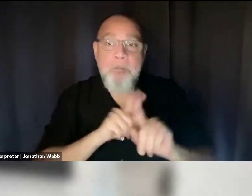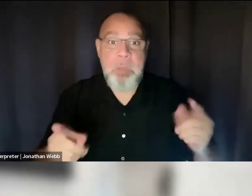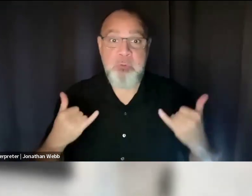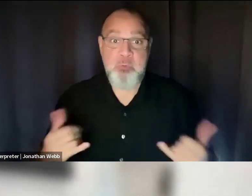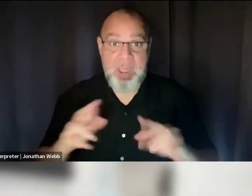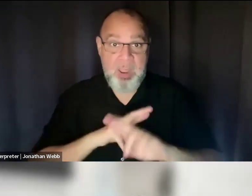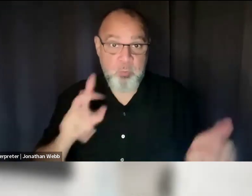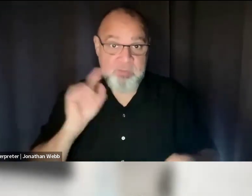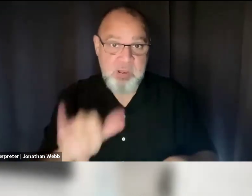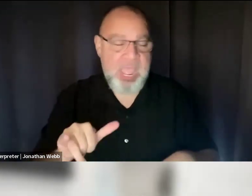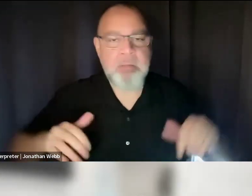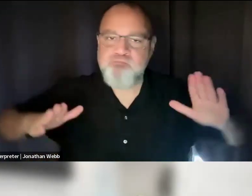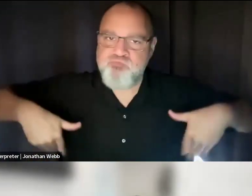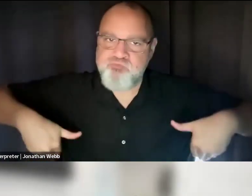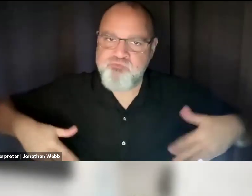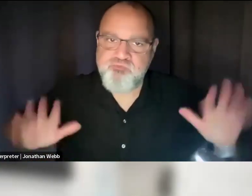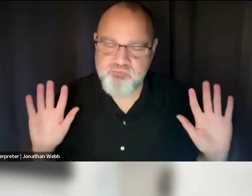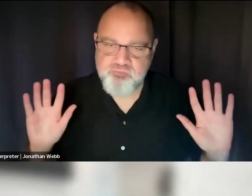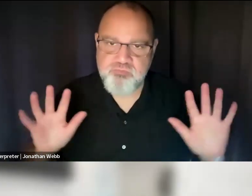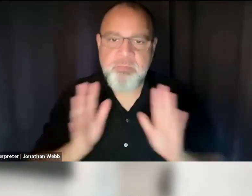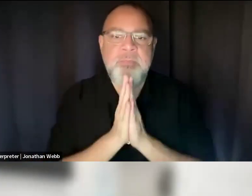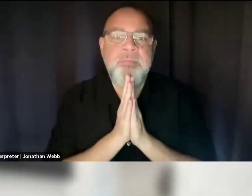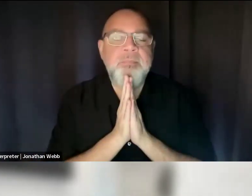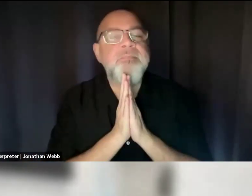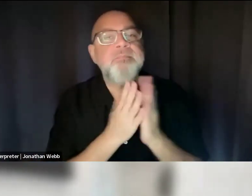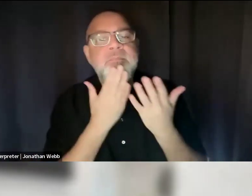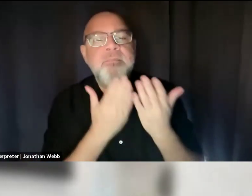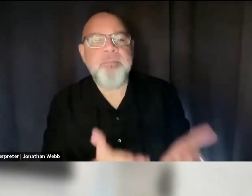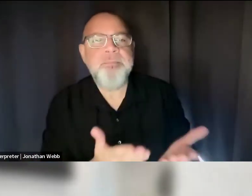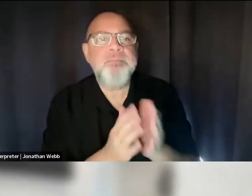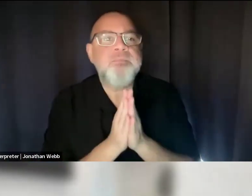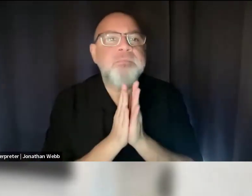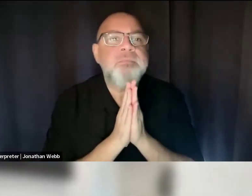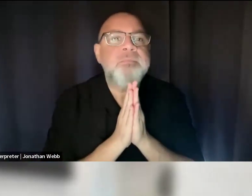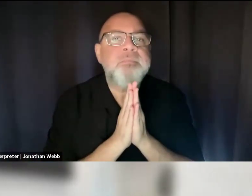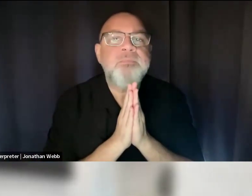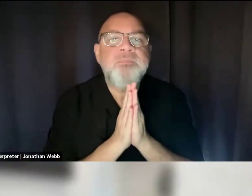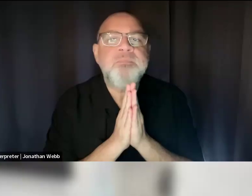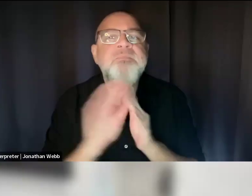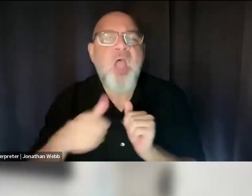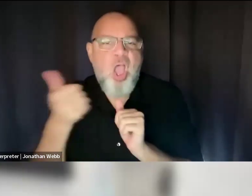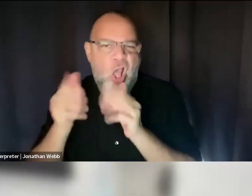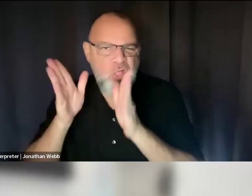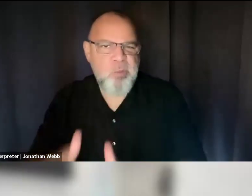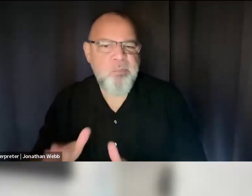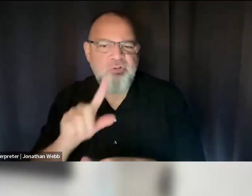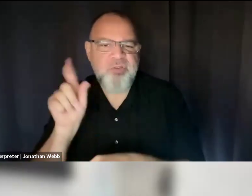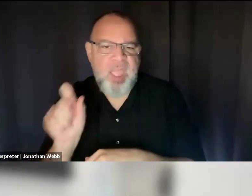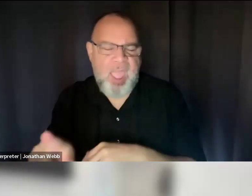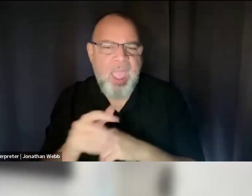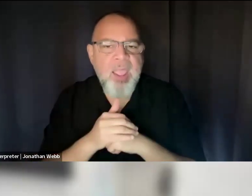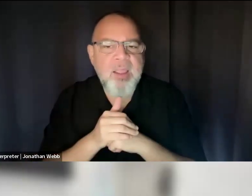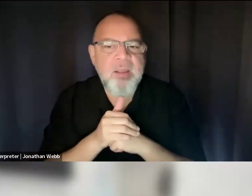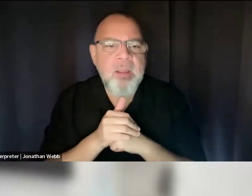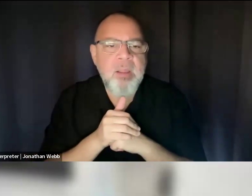Thank you so much for responding to that. Eduardo Gonzalez posted in the chat, what is the typical length from the application